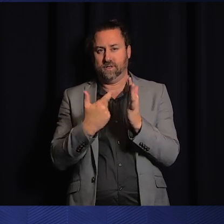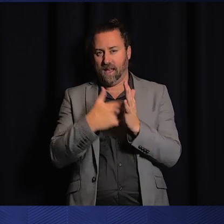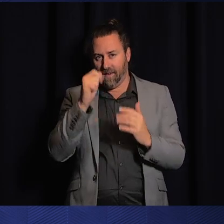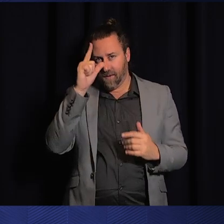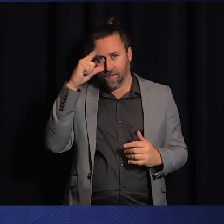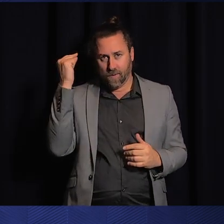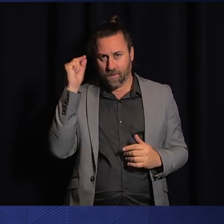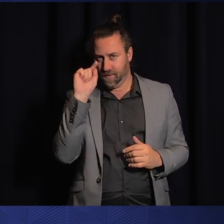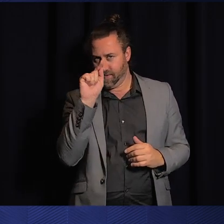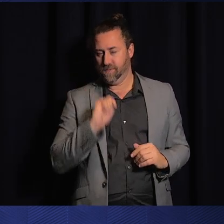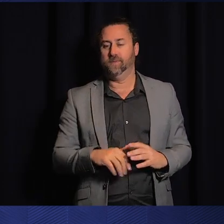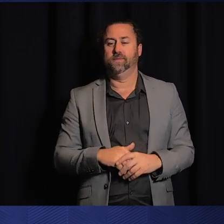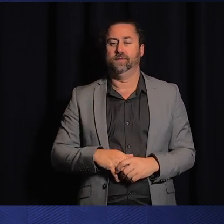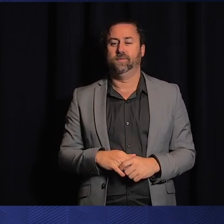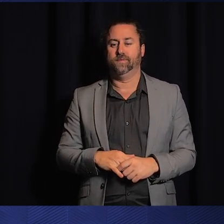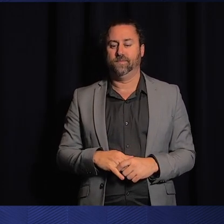that.